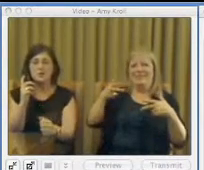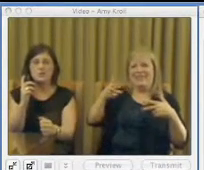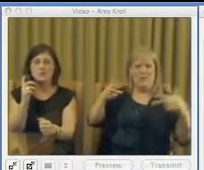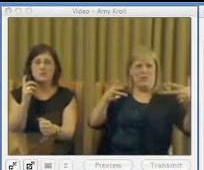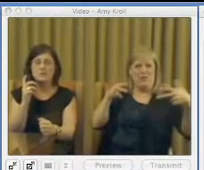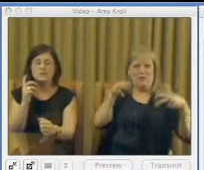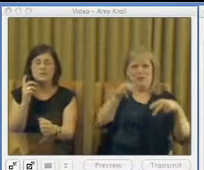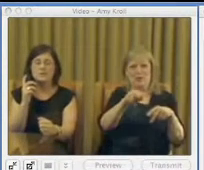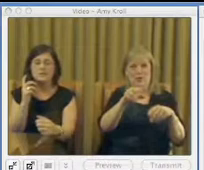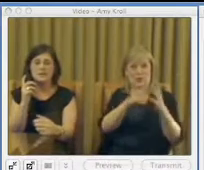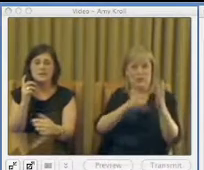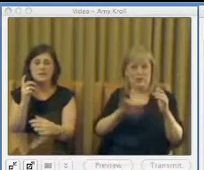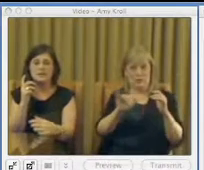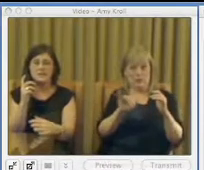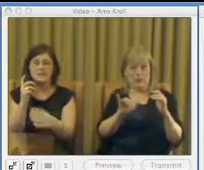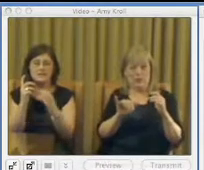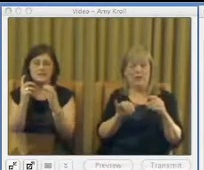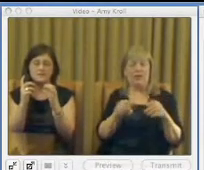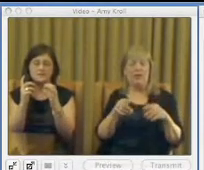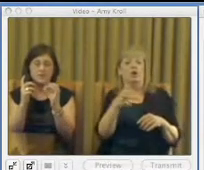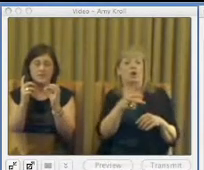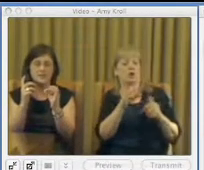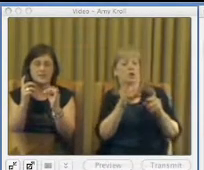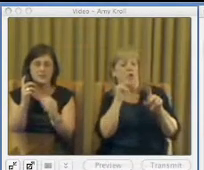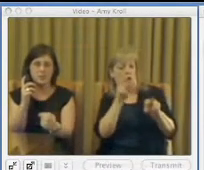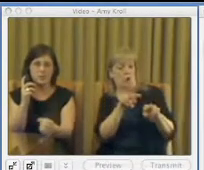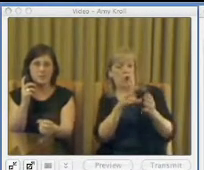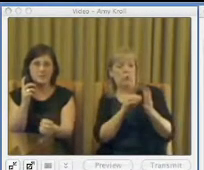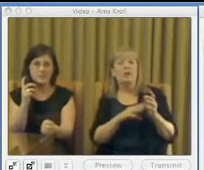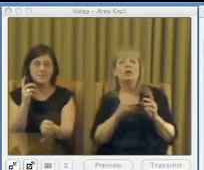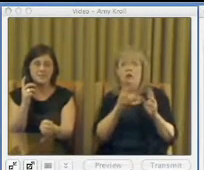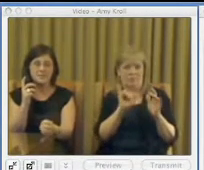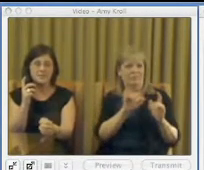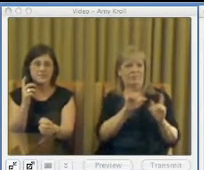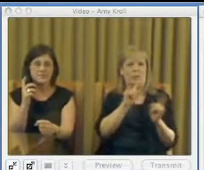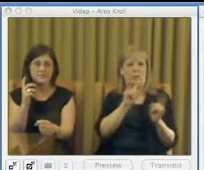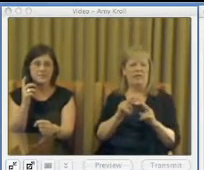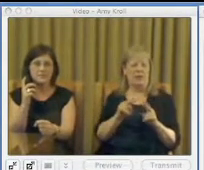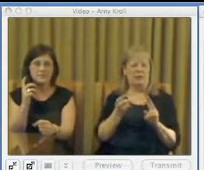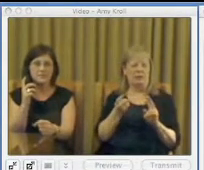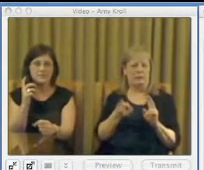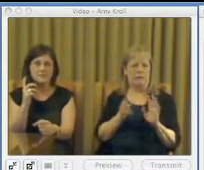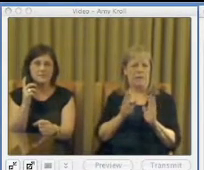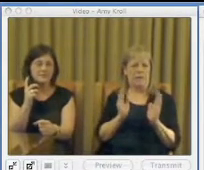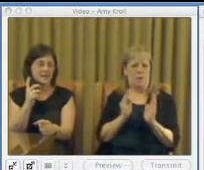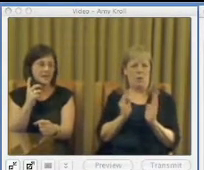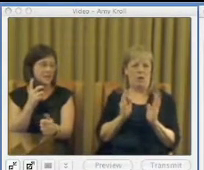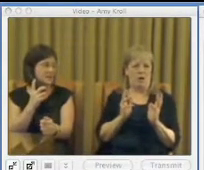two cameras, so, and the student gives a very subtle response.